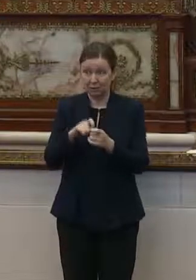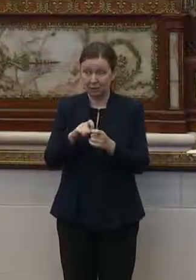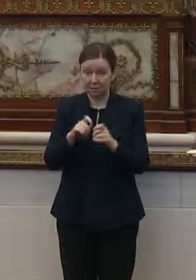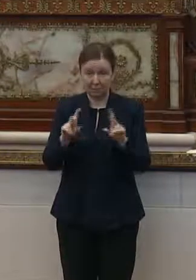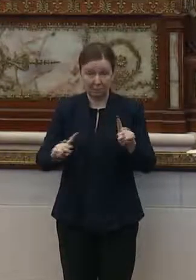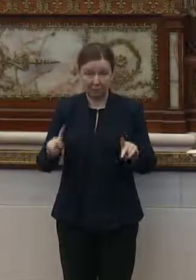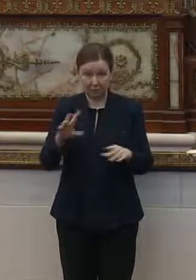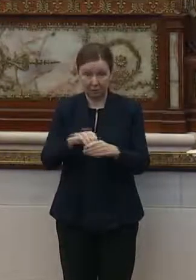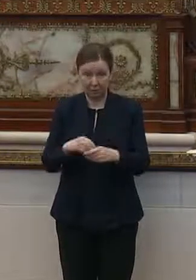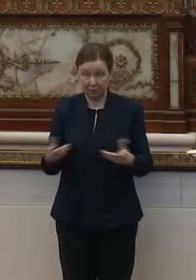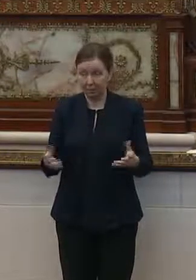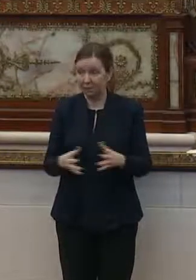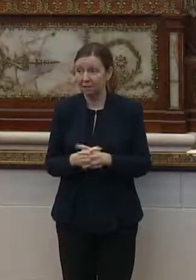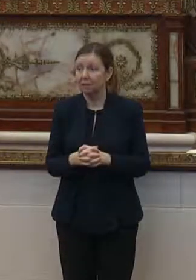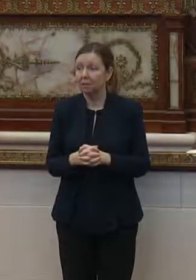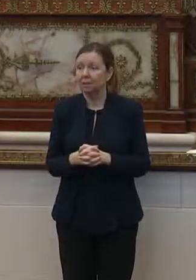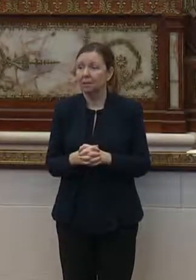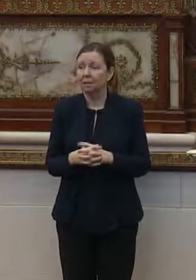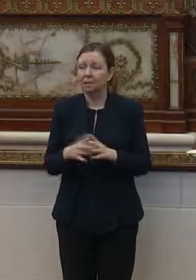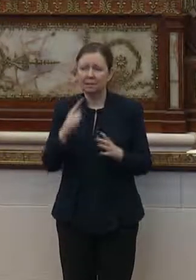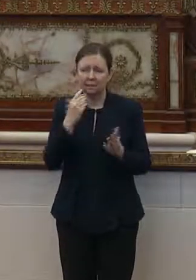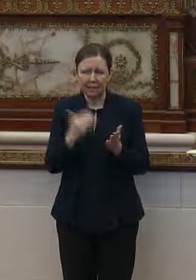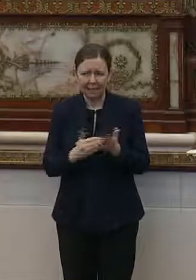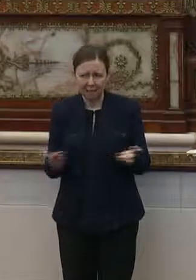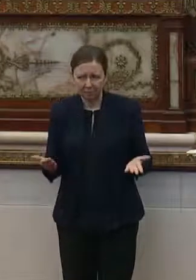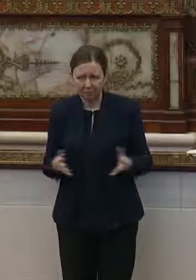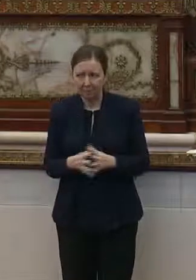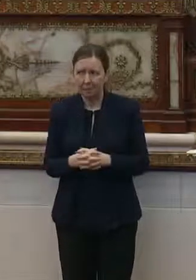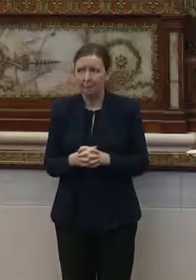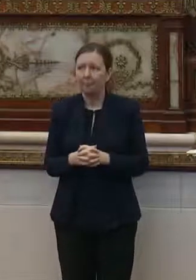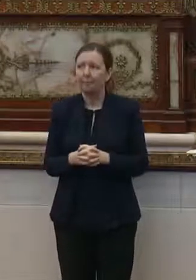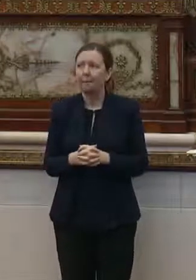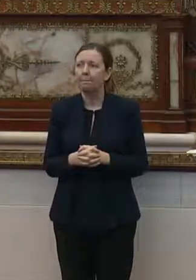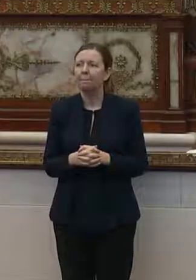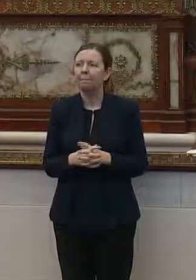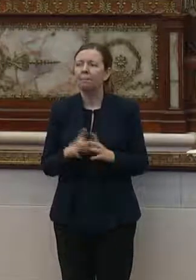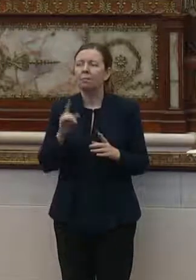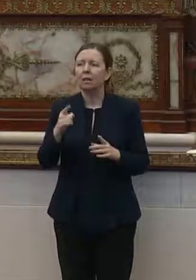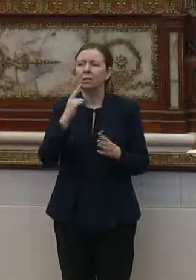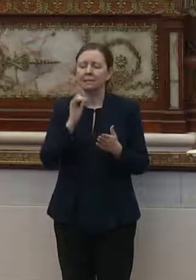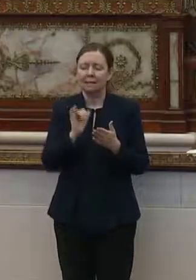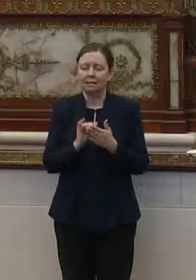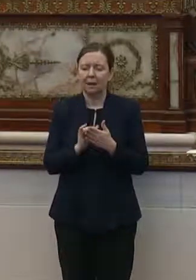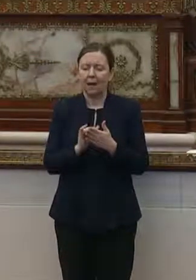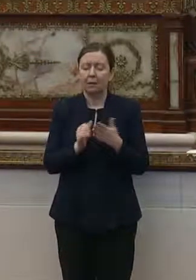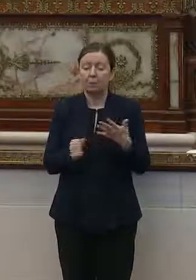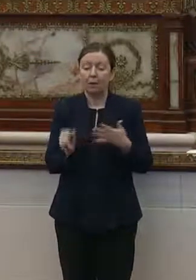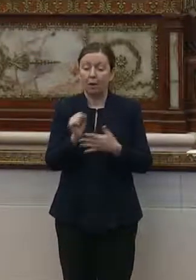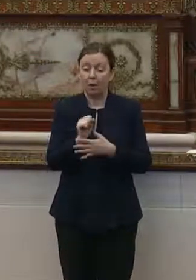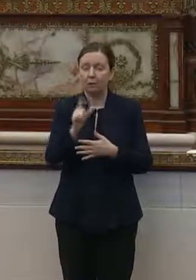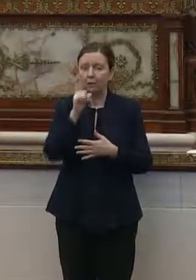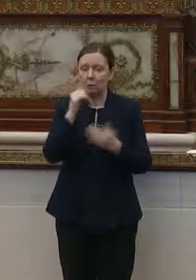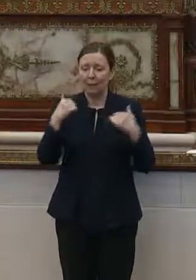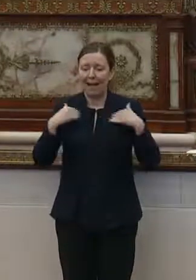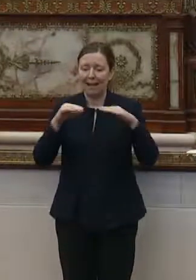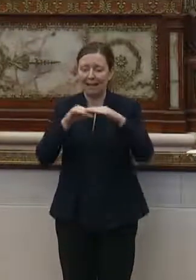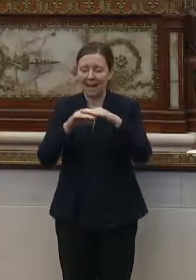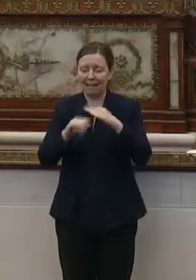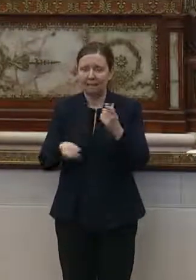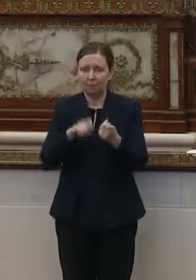constituency? I'm sorry, can you say the question again? I didn't hear it. So you're saying the priority was who had access to